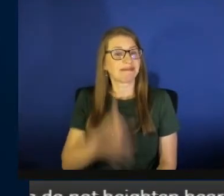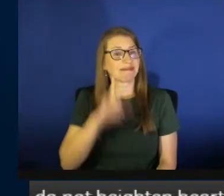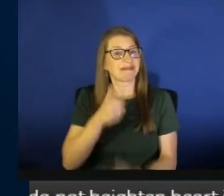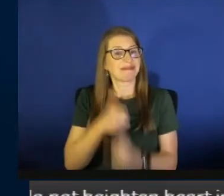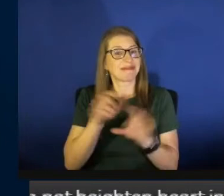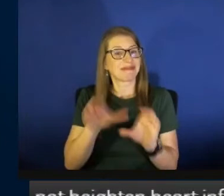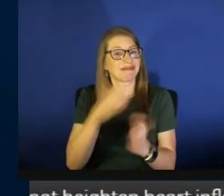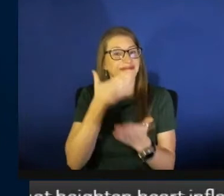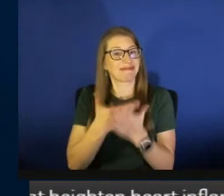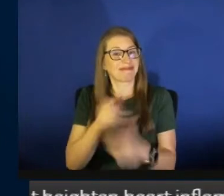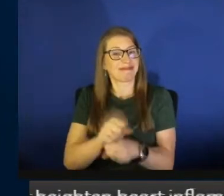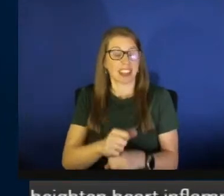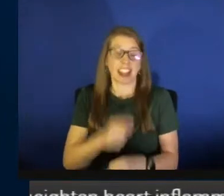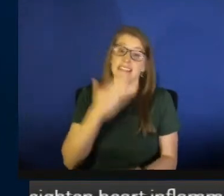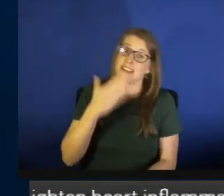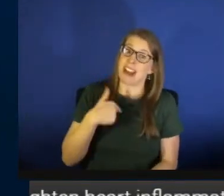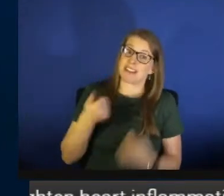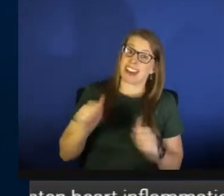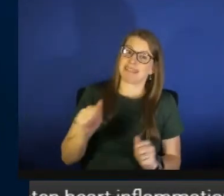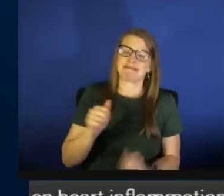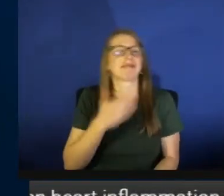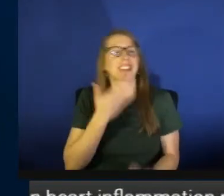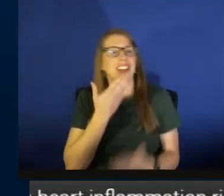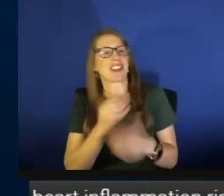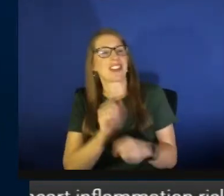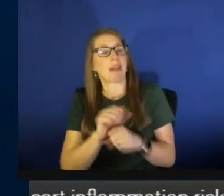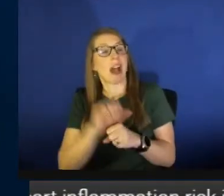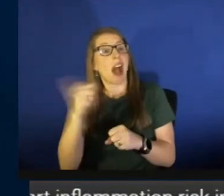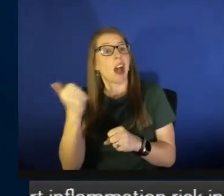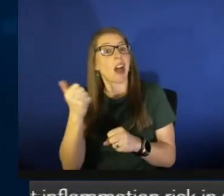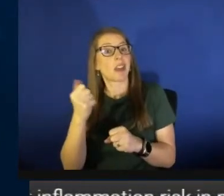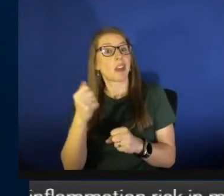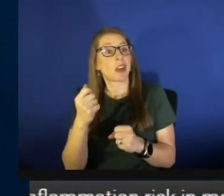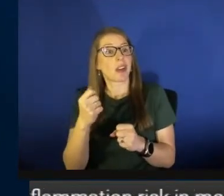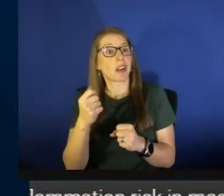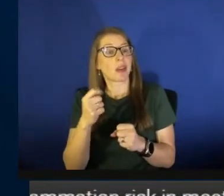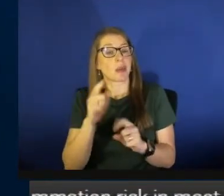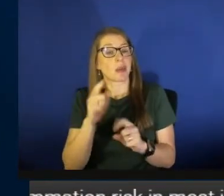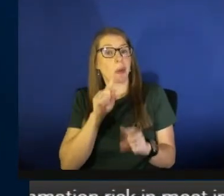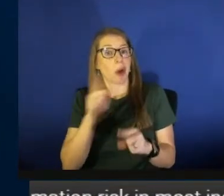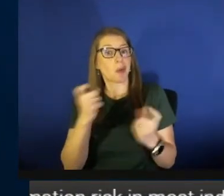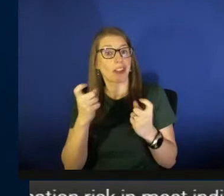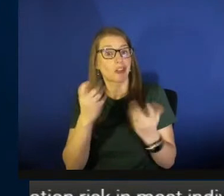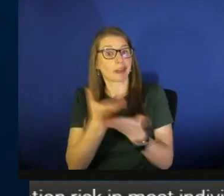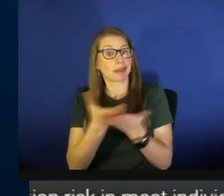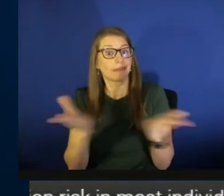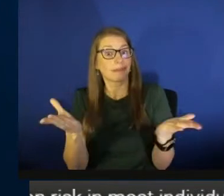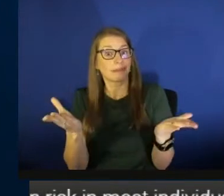I tried. You did a good job. All right. Any other reporter questions on the line today?